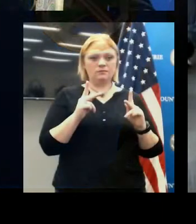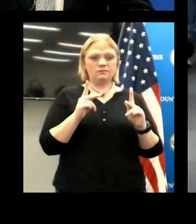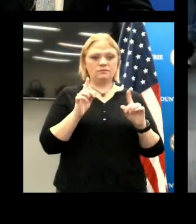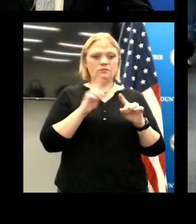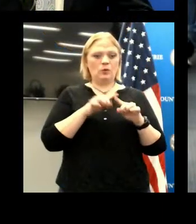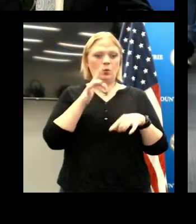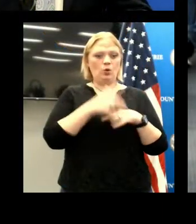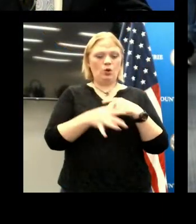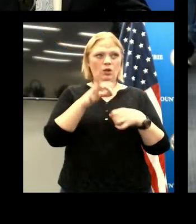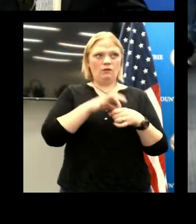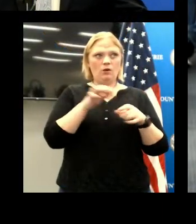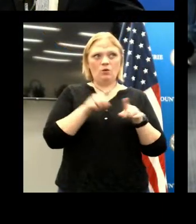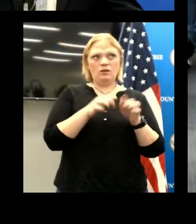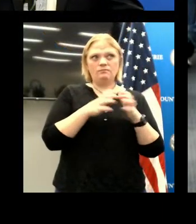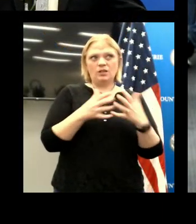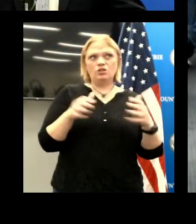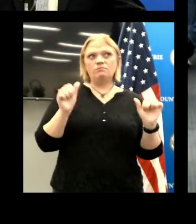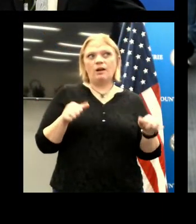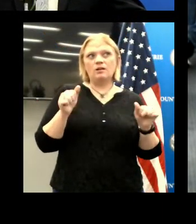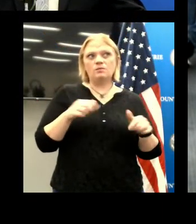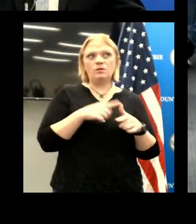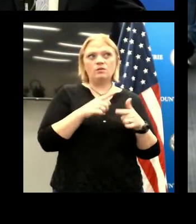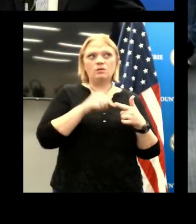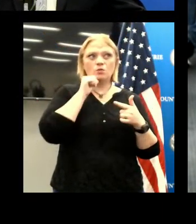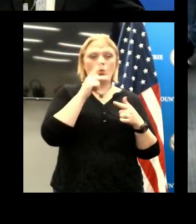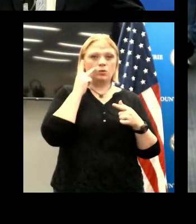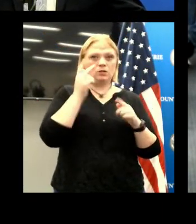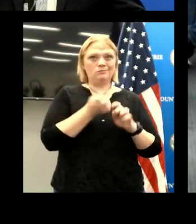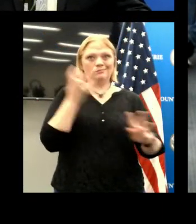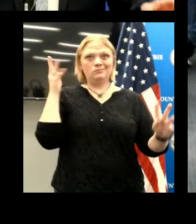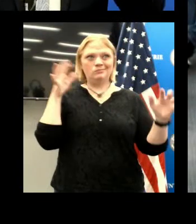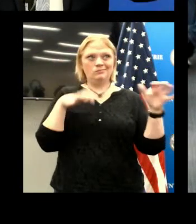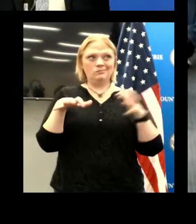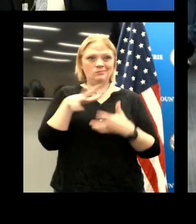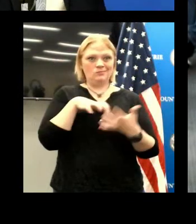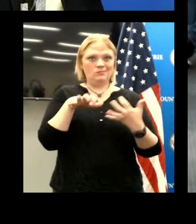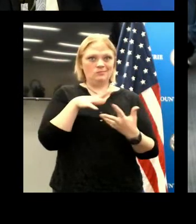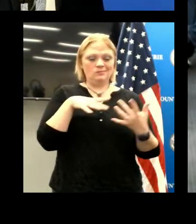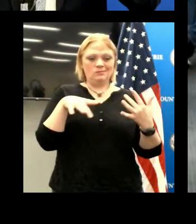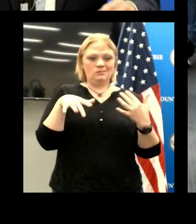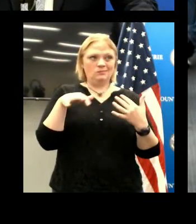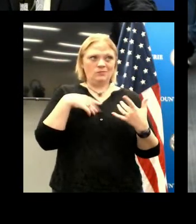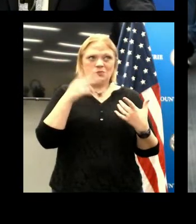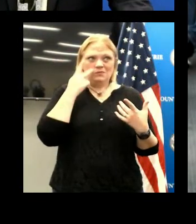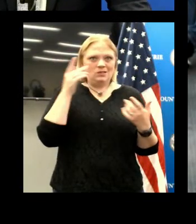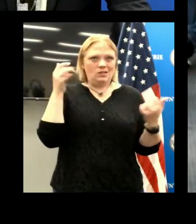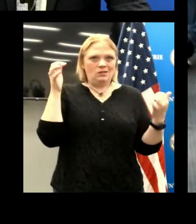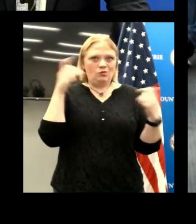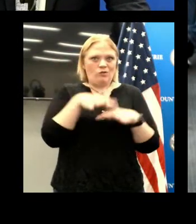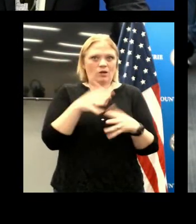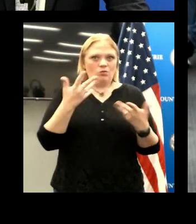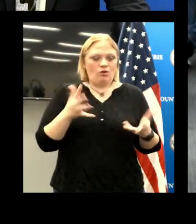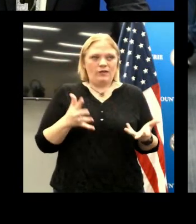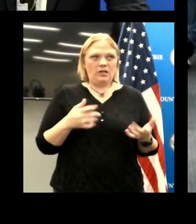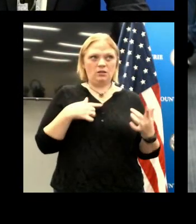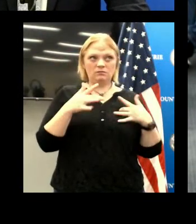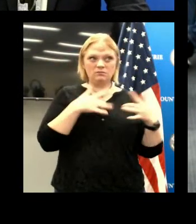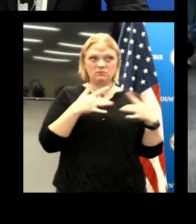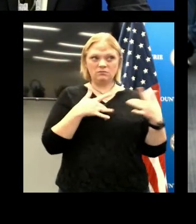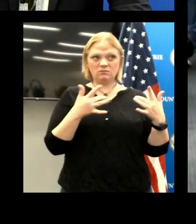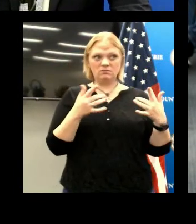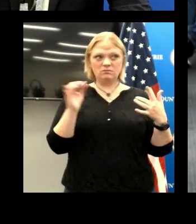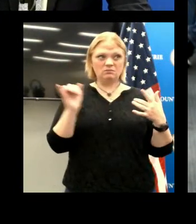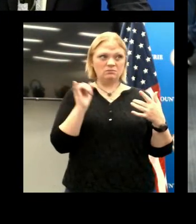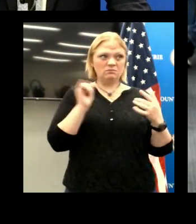voting as much as possible so we don't see crowds. We are seeing crowds at early voting. Any concerns with that making our infection